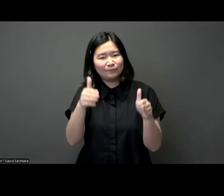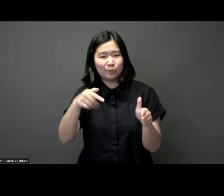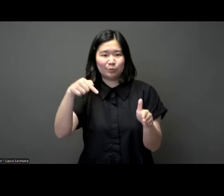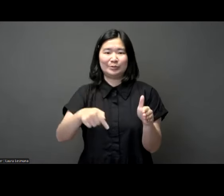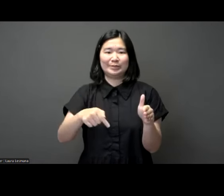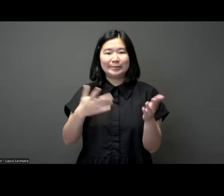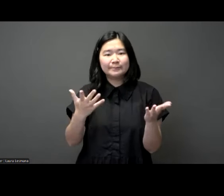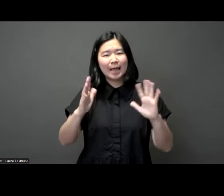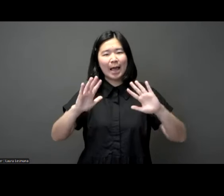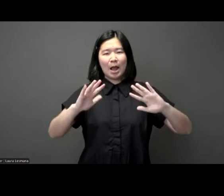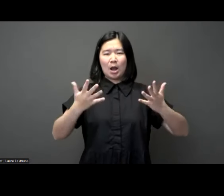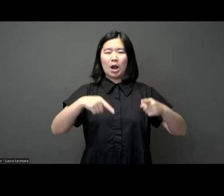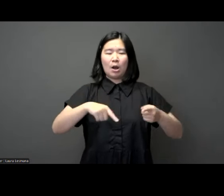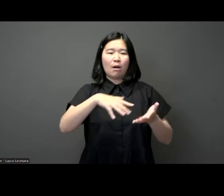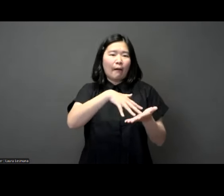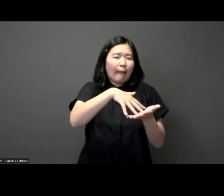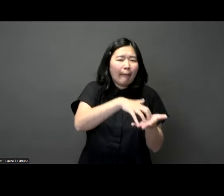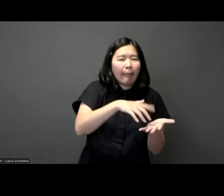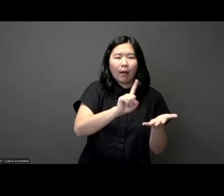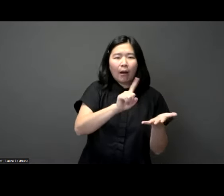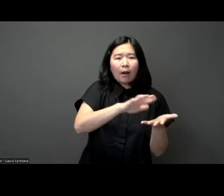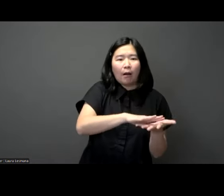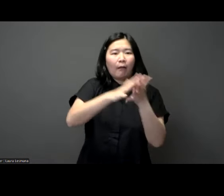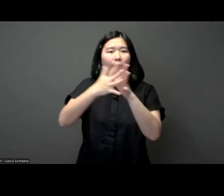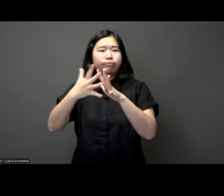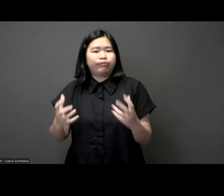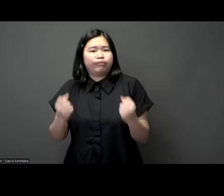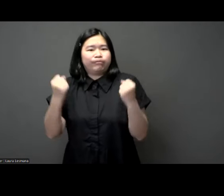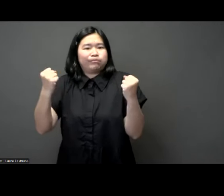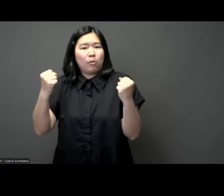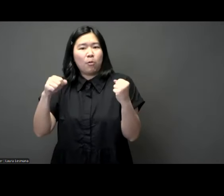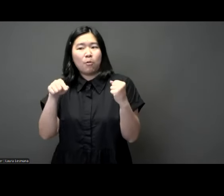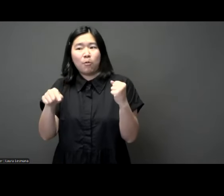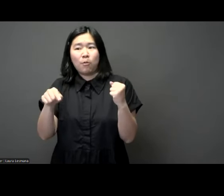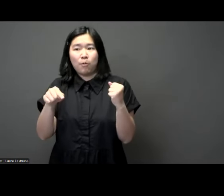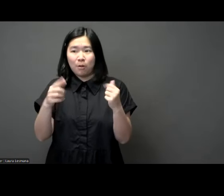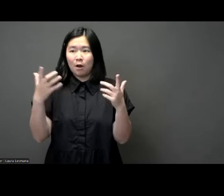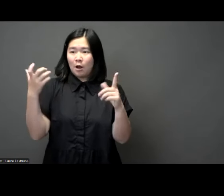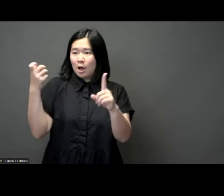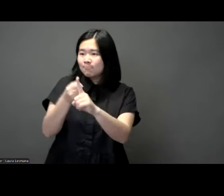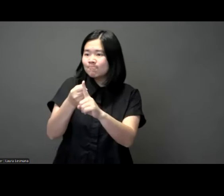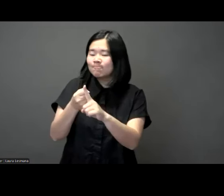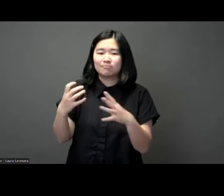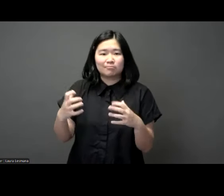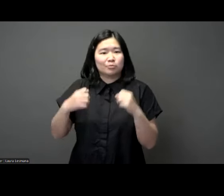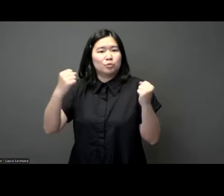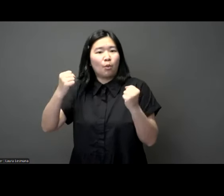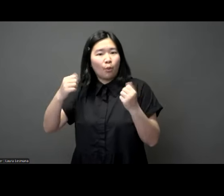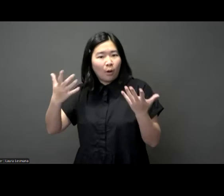diseases. This comprehensive approach enables us to design targeted